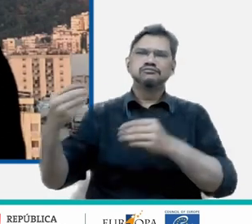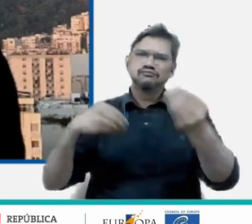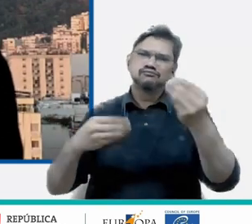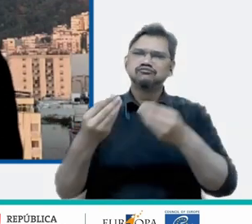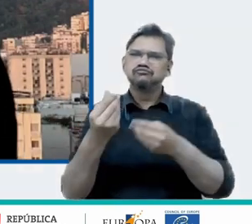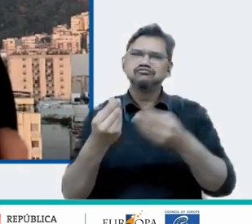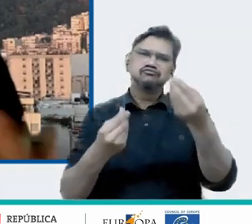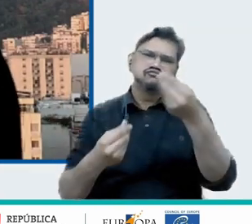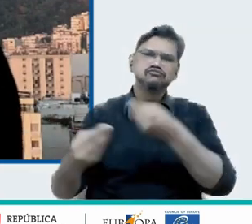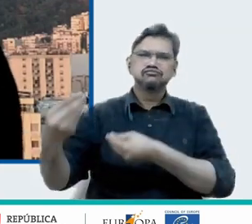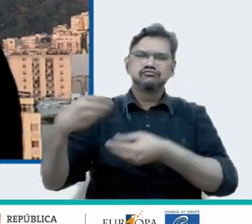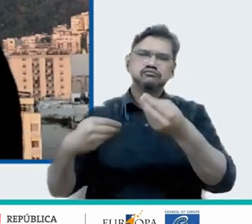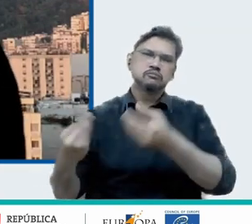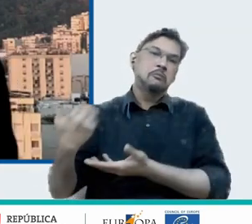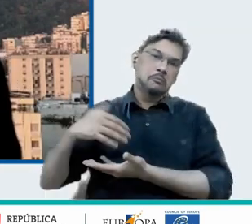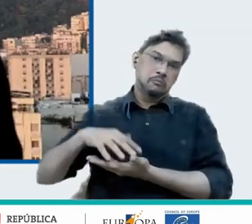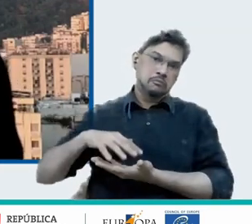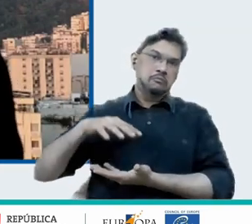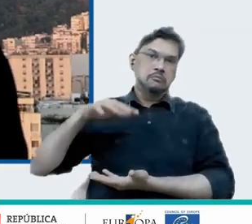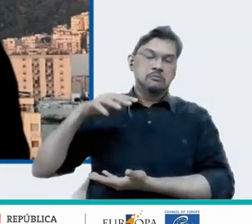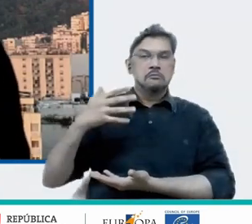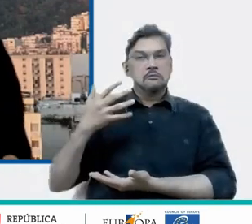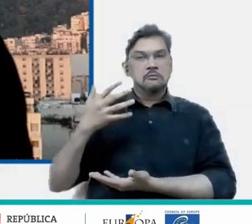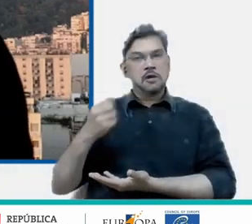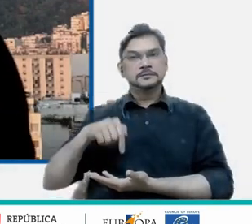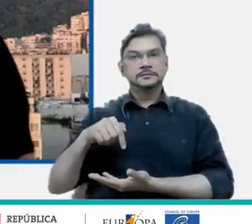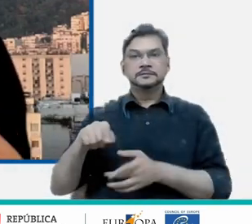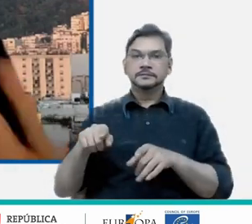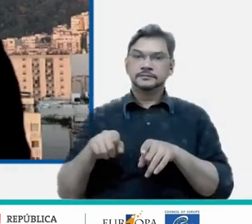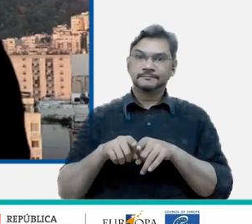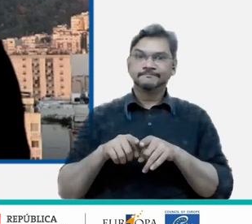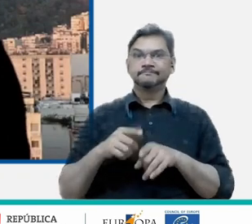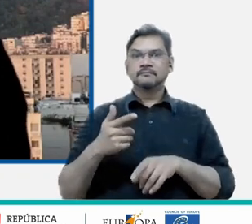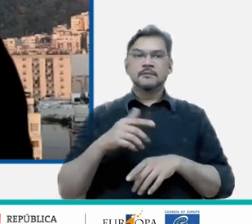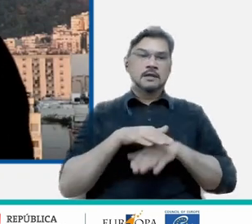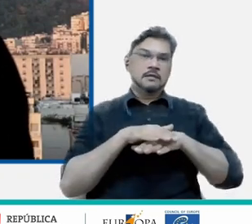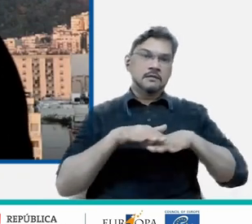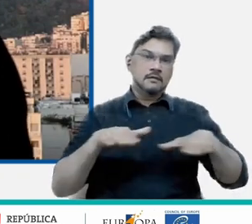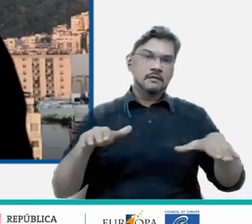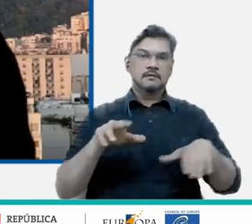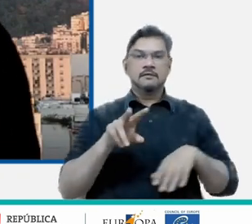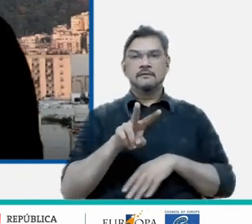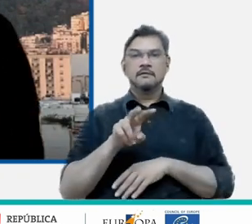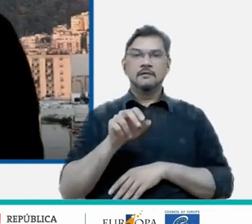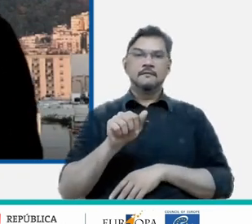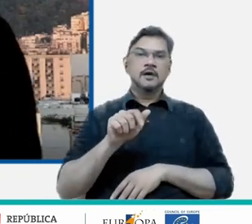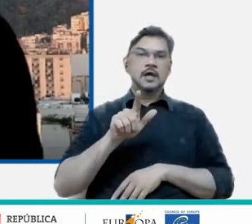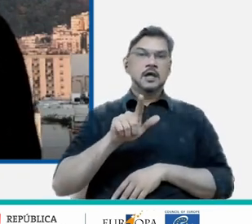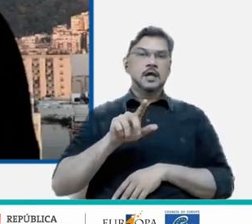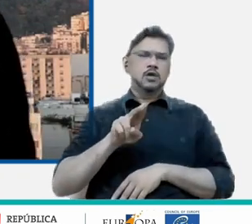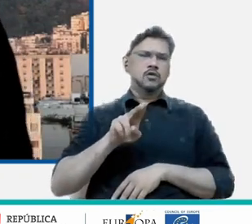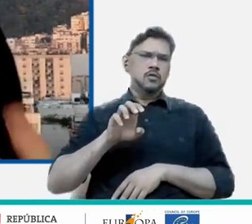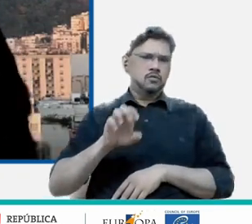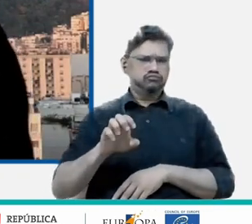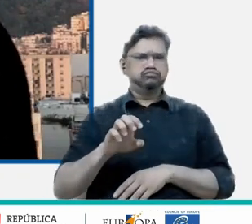slightly more innovative instruments such as land value capture and bonds, which some cities are actually starting to use and are